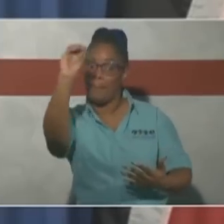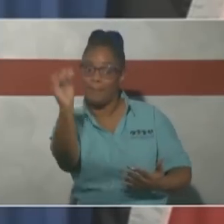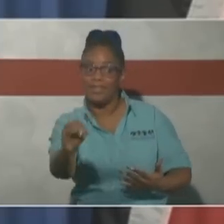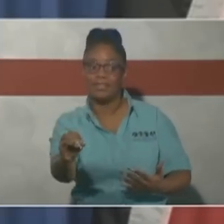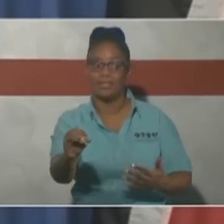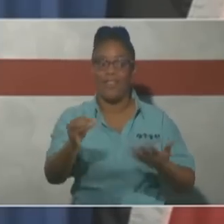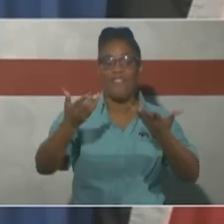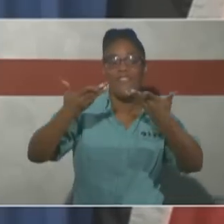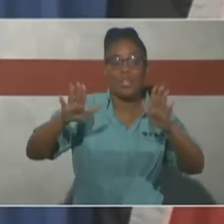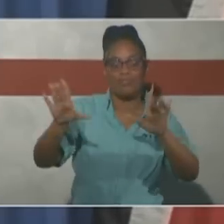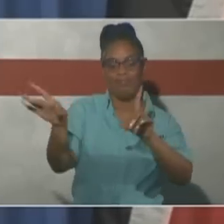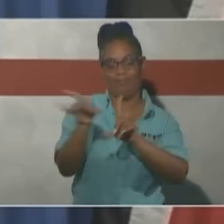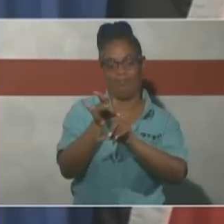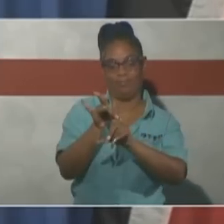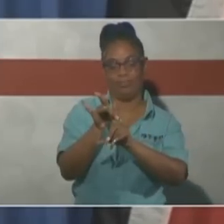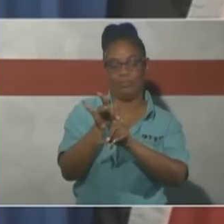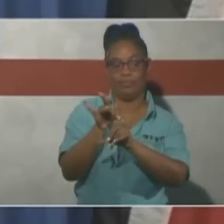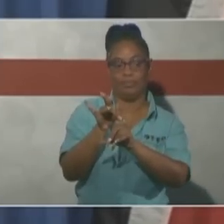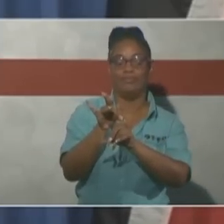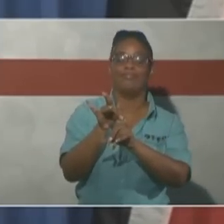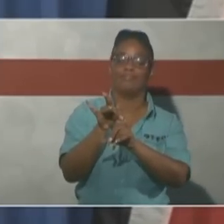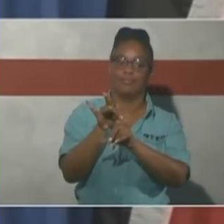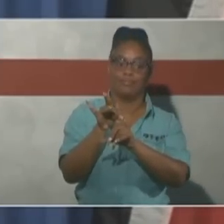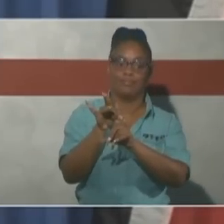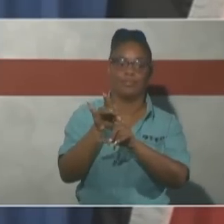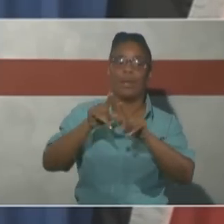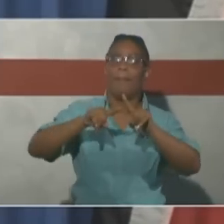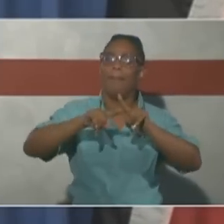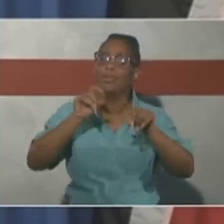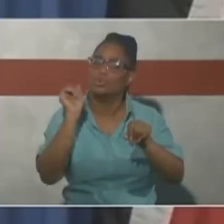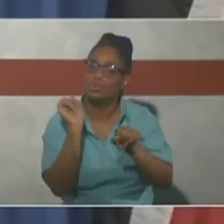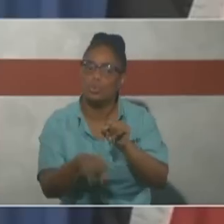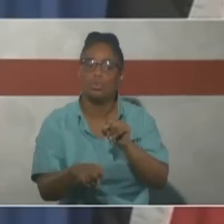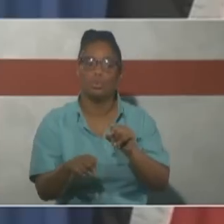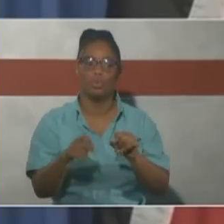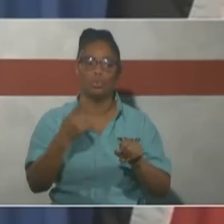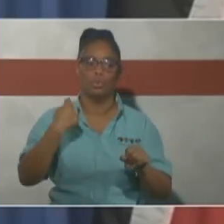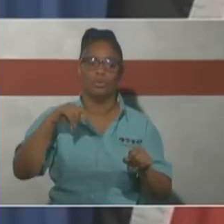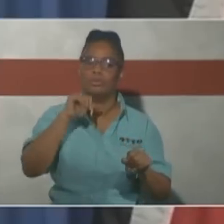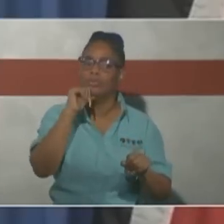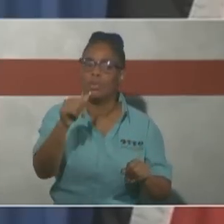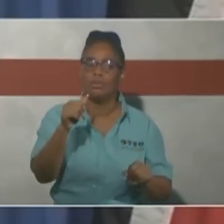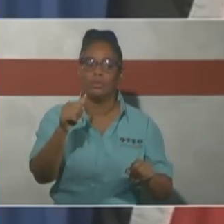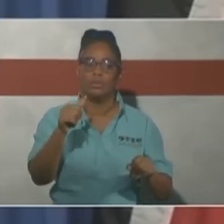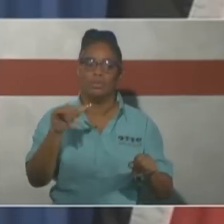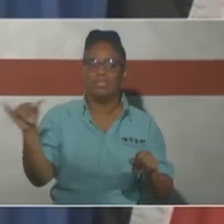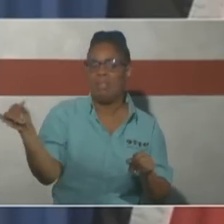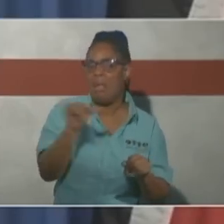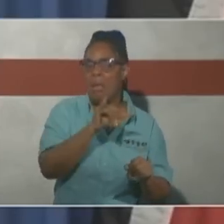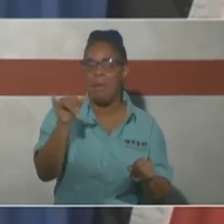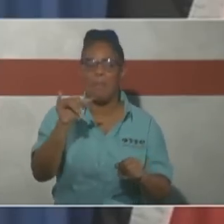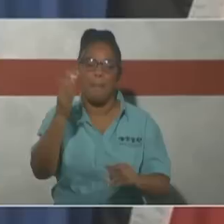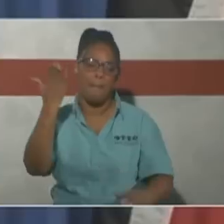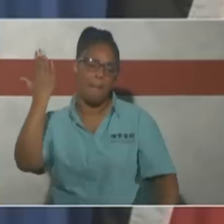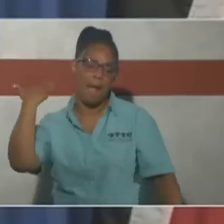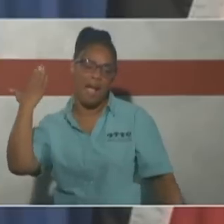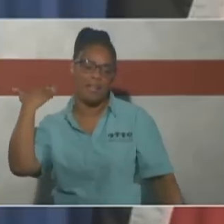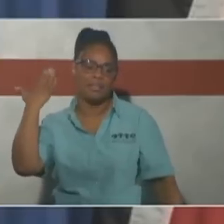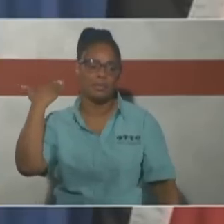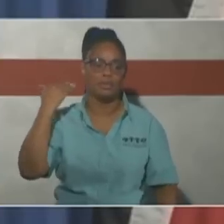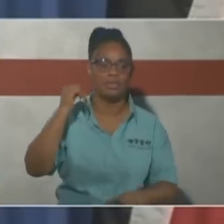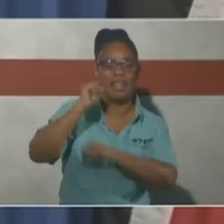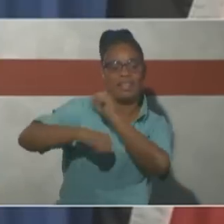we are now talking about a population in 2023 January that we think 92% had